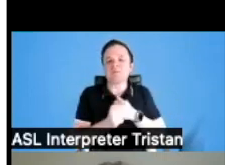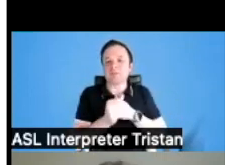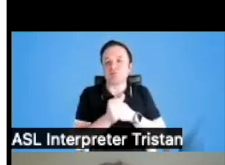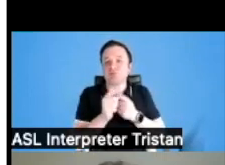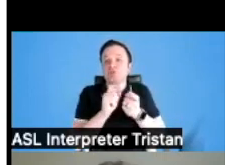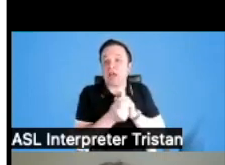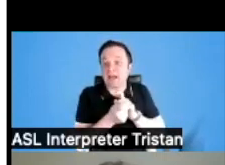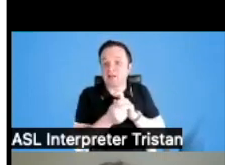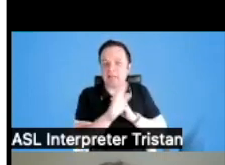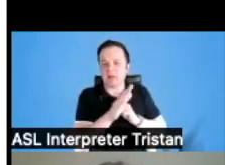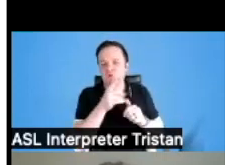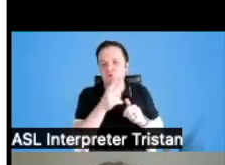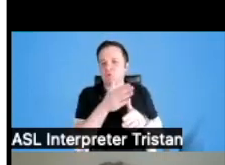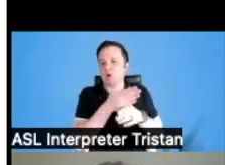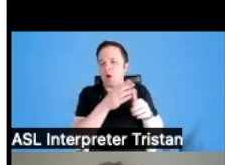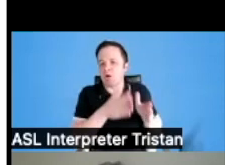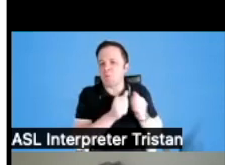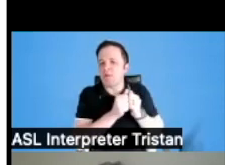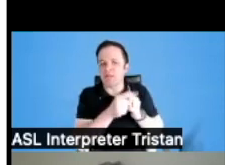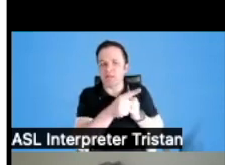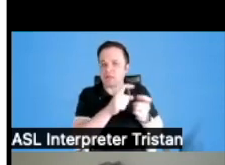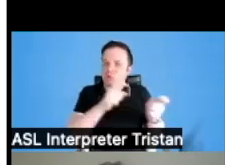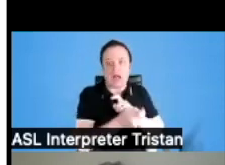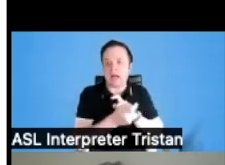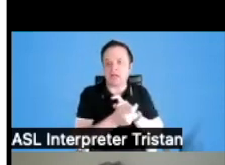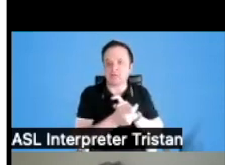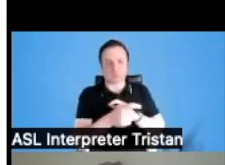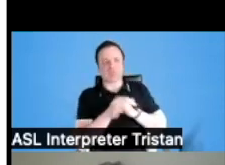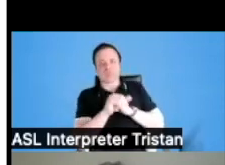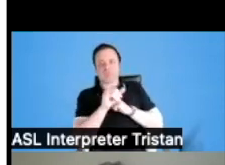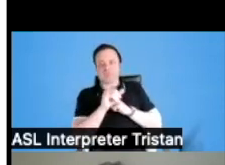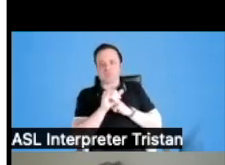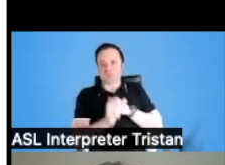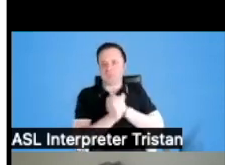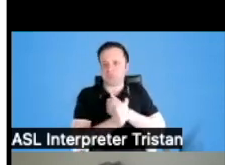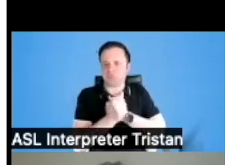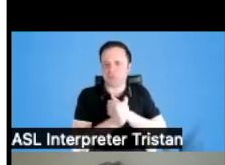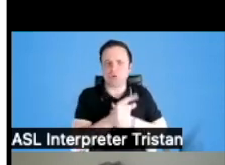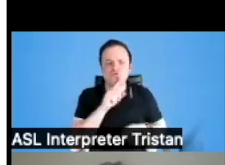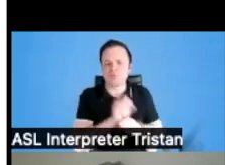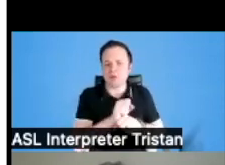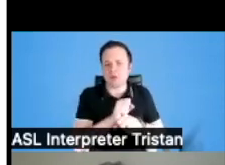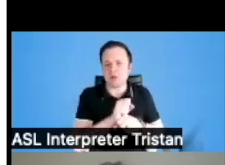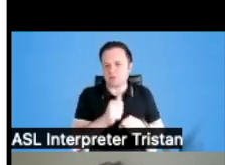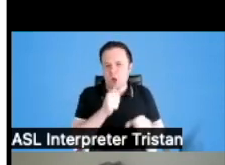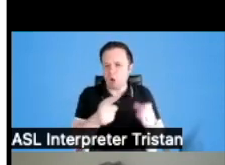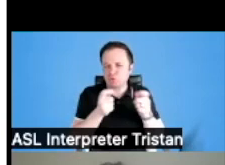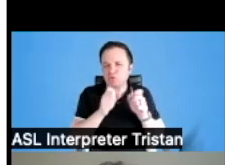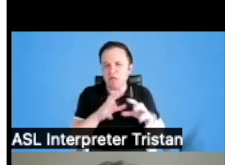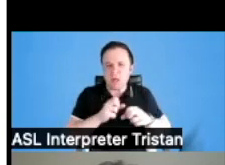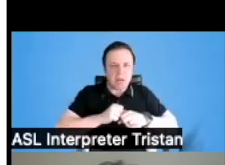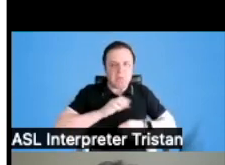behavior, like when the violence became much more severe, when the partner really lost control, or when the participant